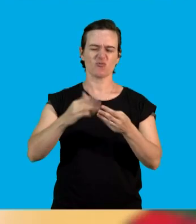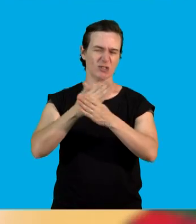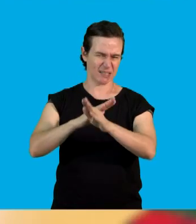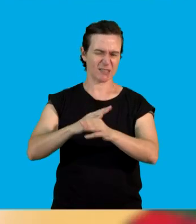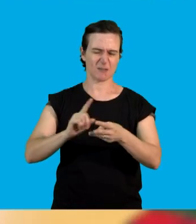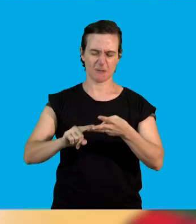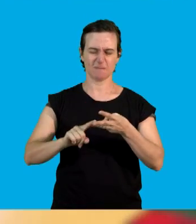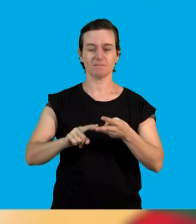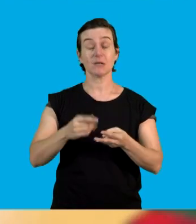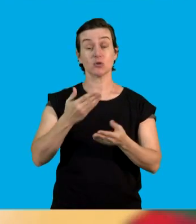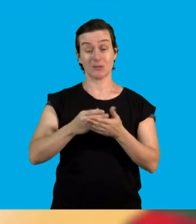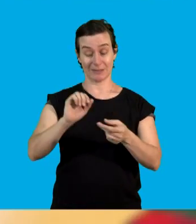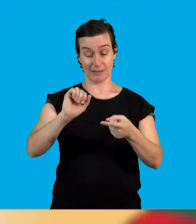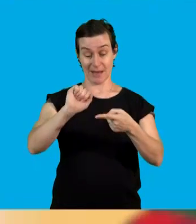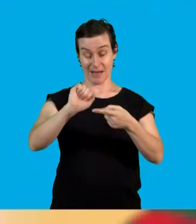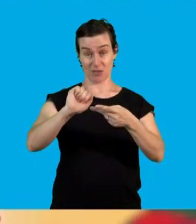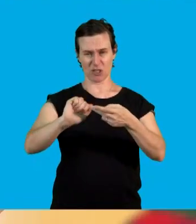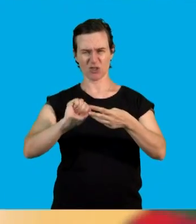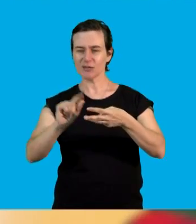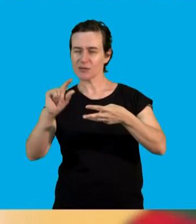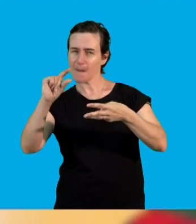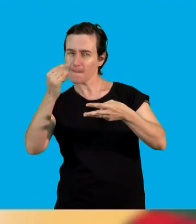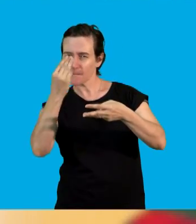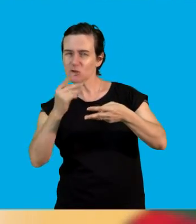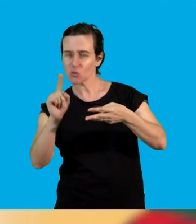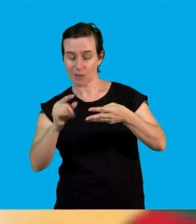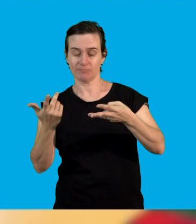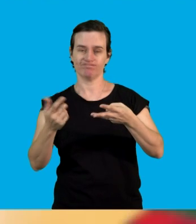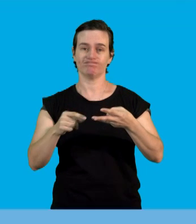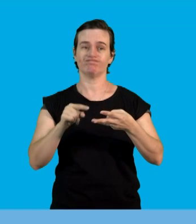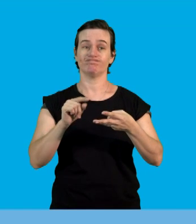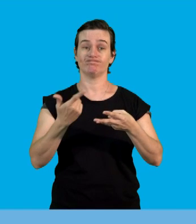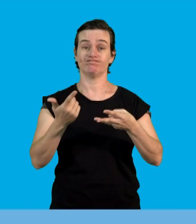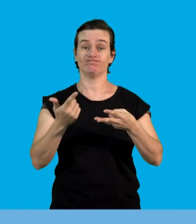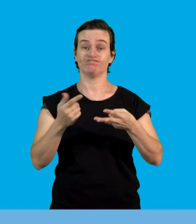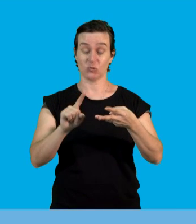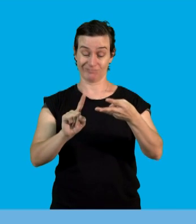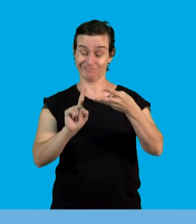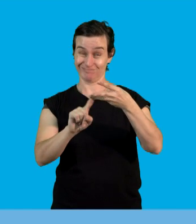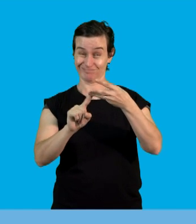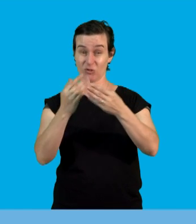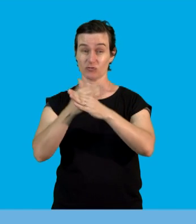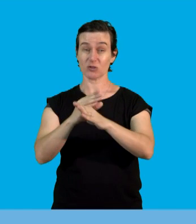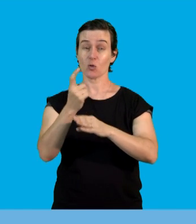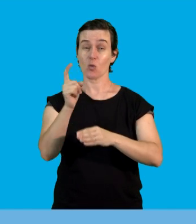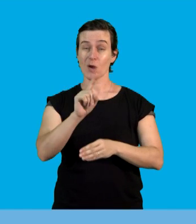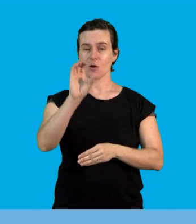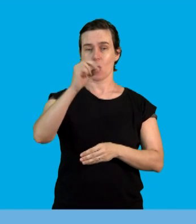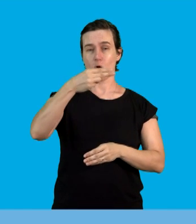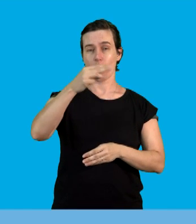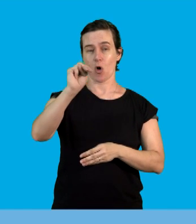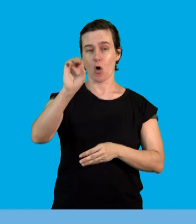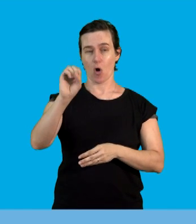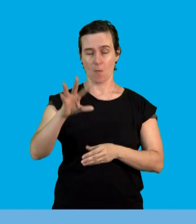symbols. Then the relationship between all of these things is called the Ohm's law. So now the quantities that we have